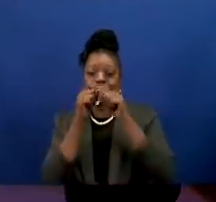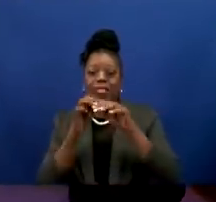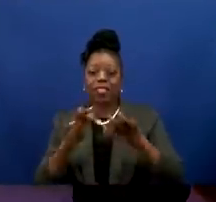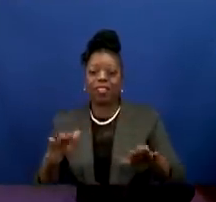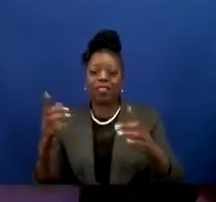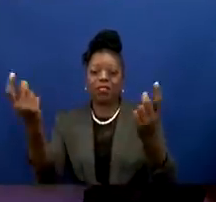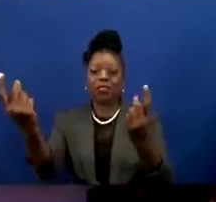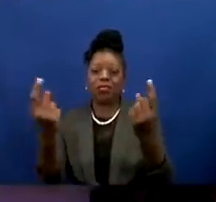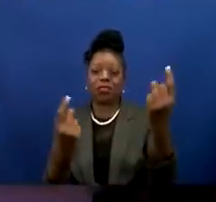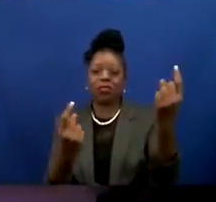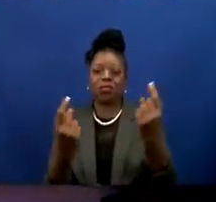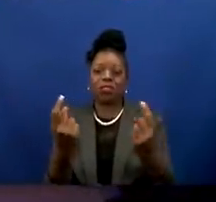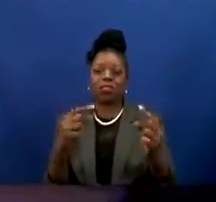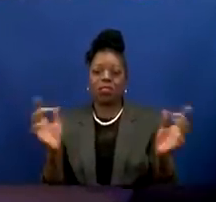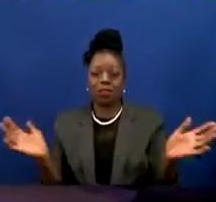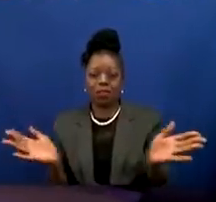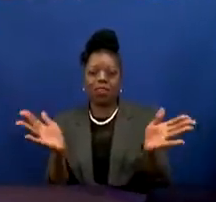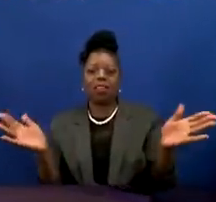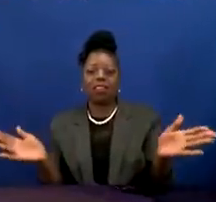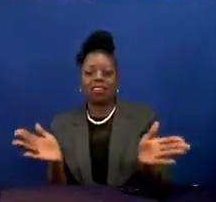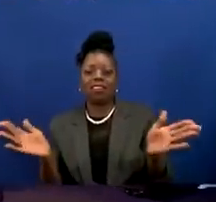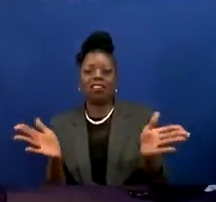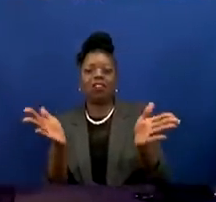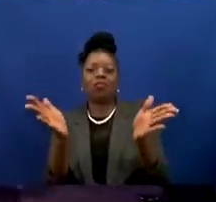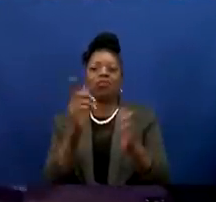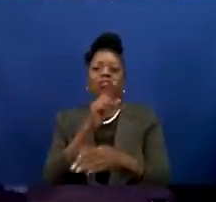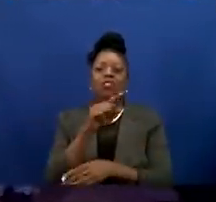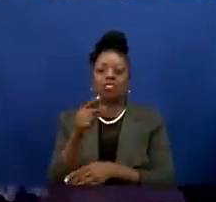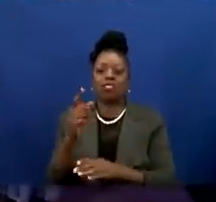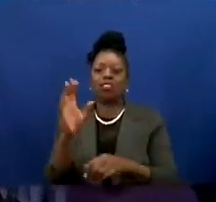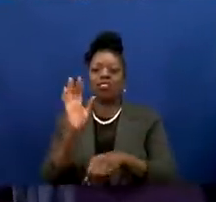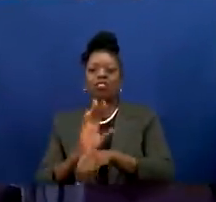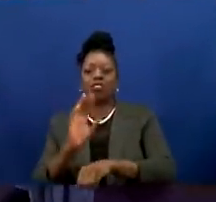way. Encourage her, church. Encourage her.